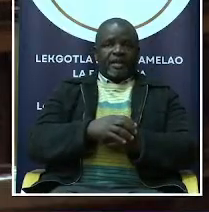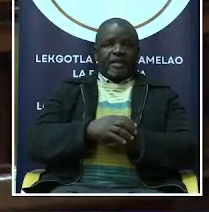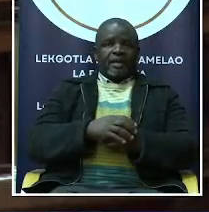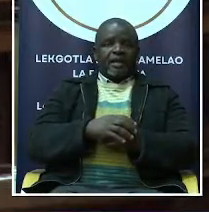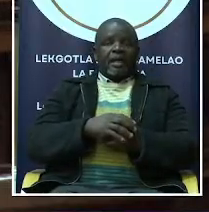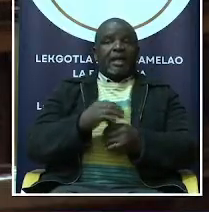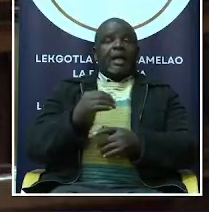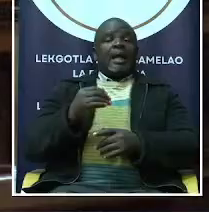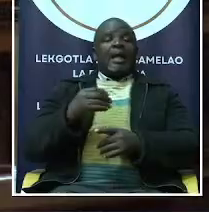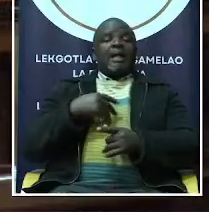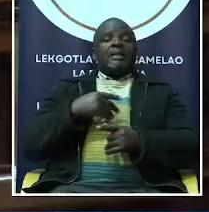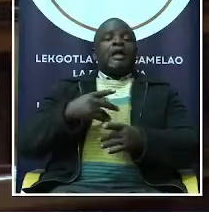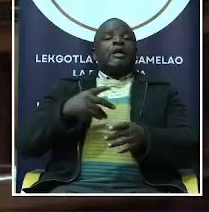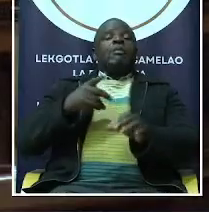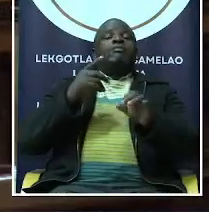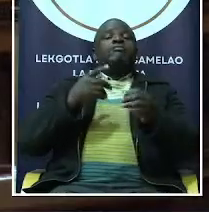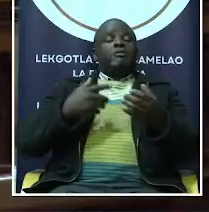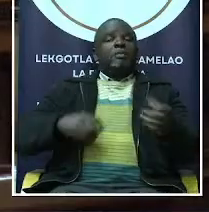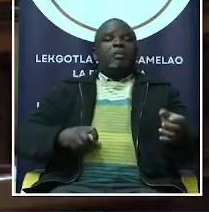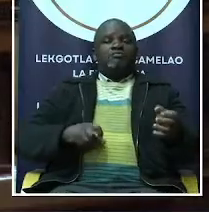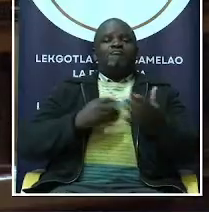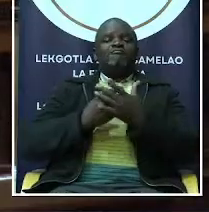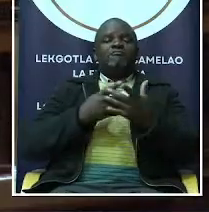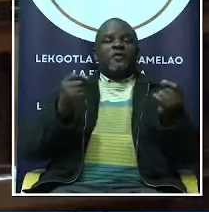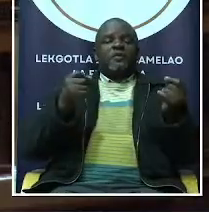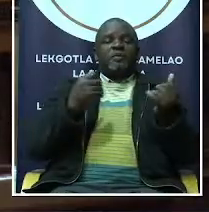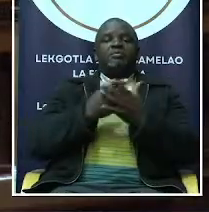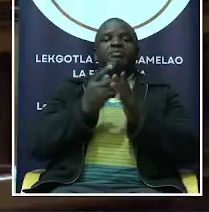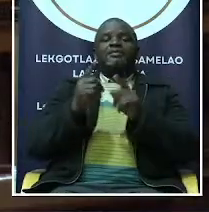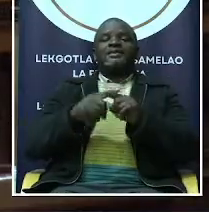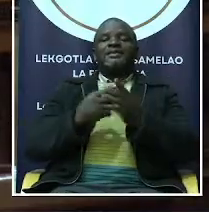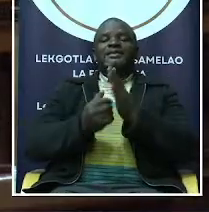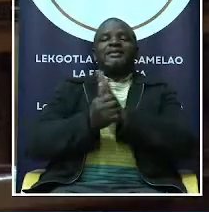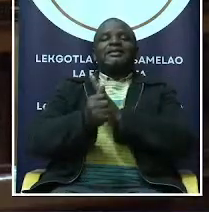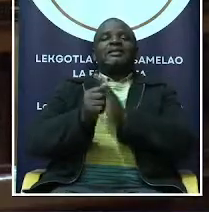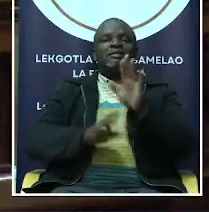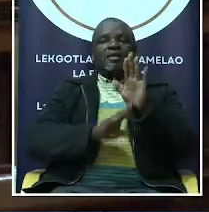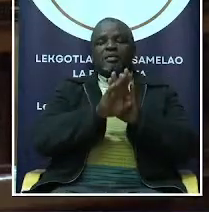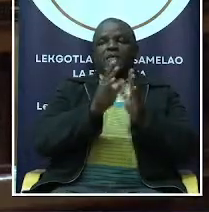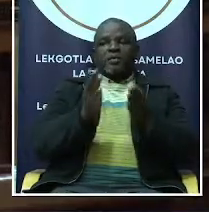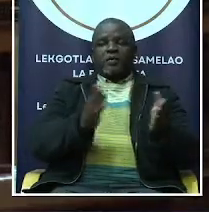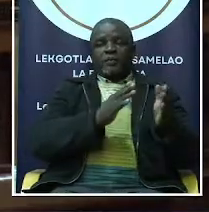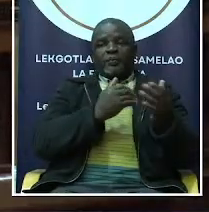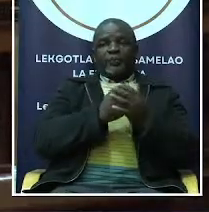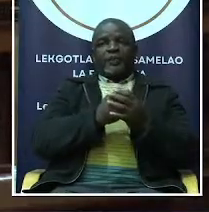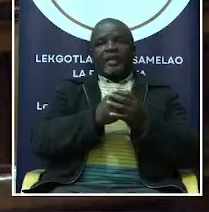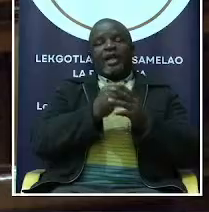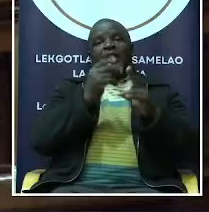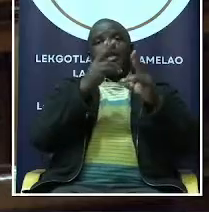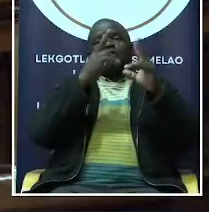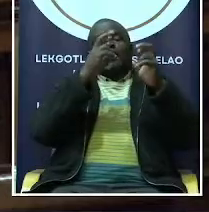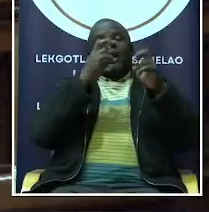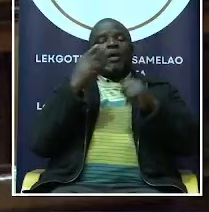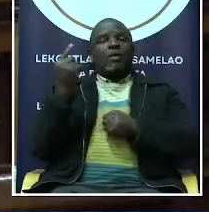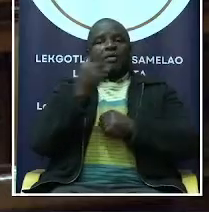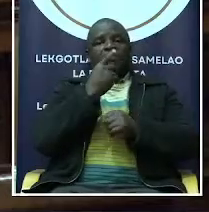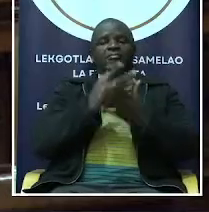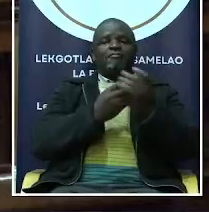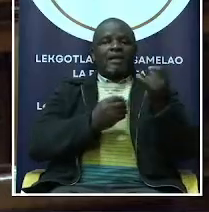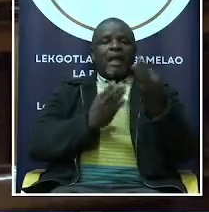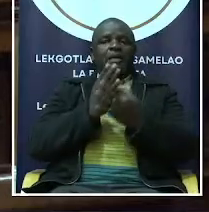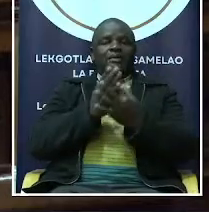Post-graduation training and skills development. All students must have